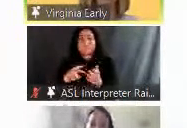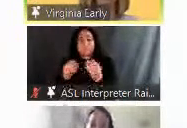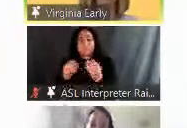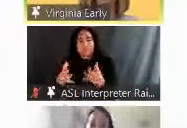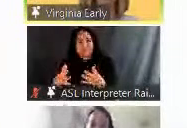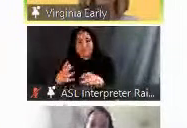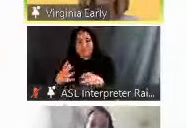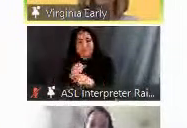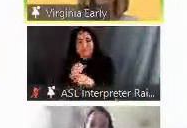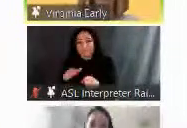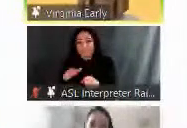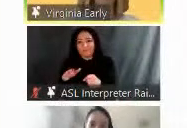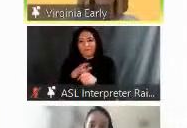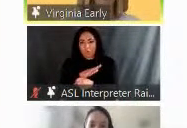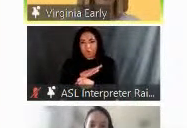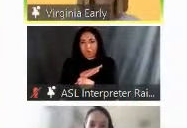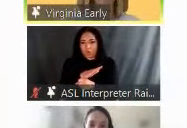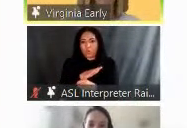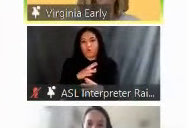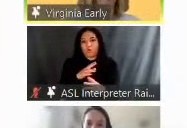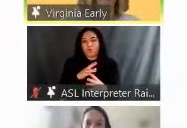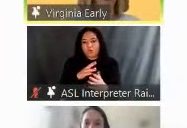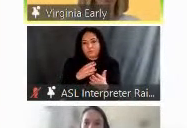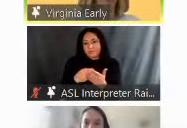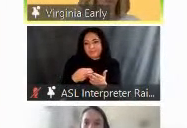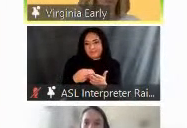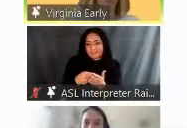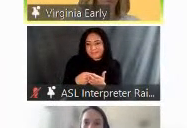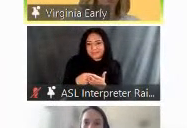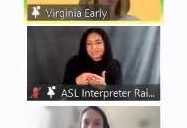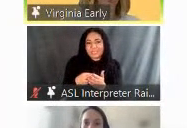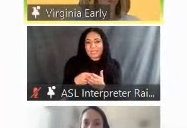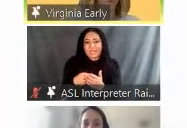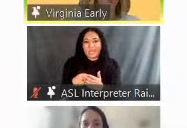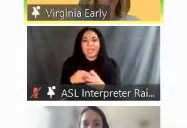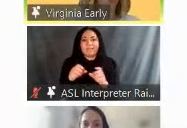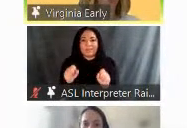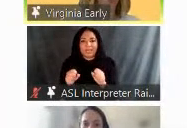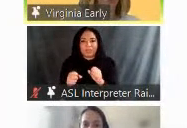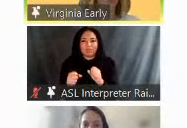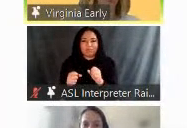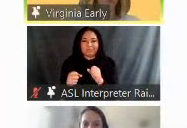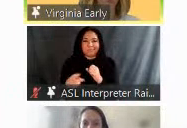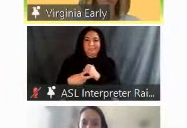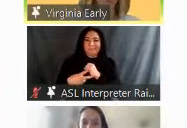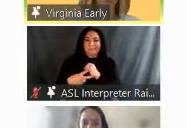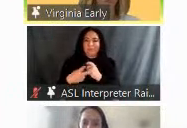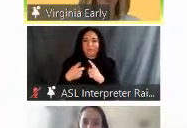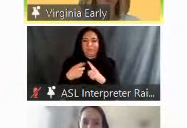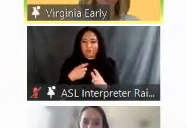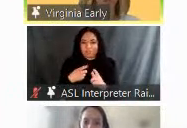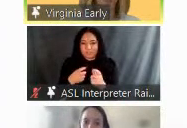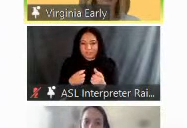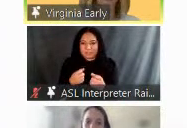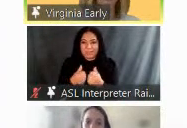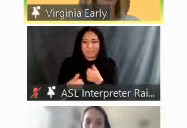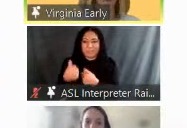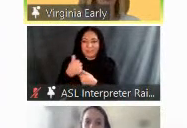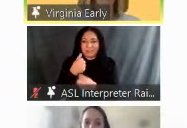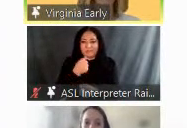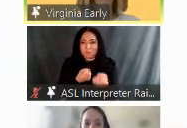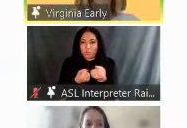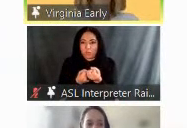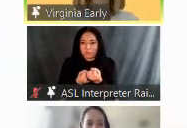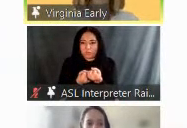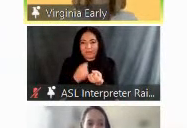and contractors are still able to retain funds for administration and support. I think I am now handing it back. Thank